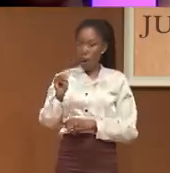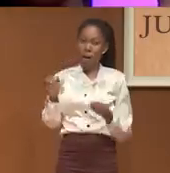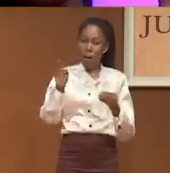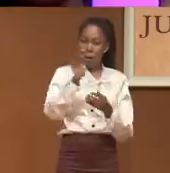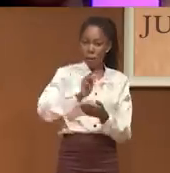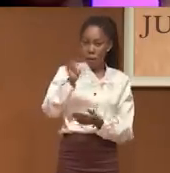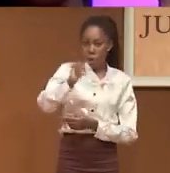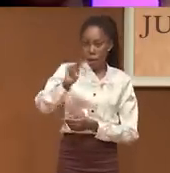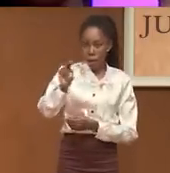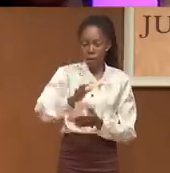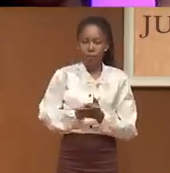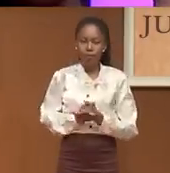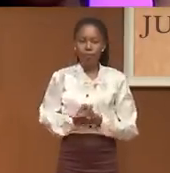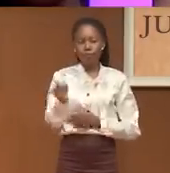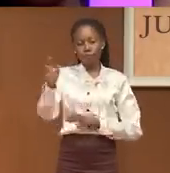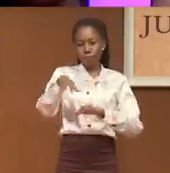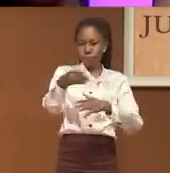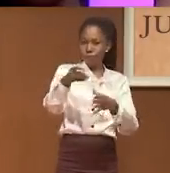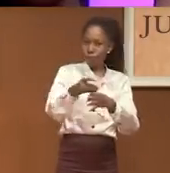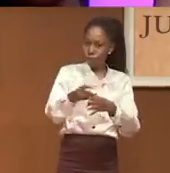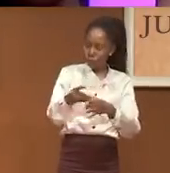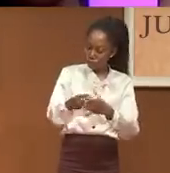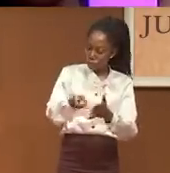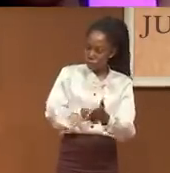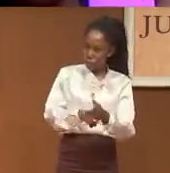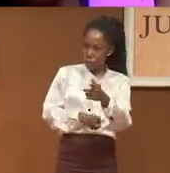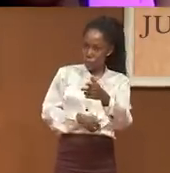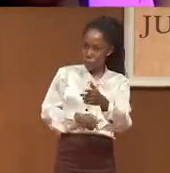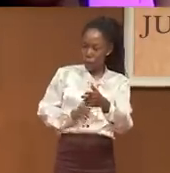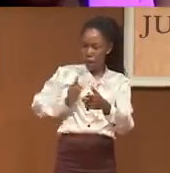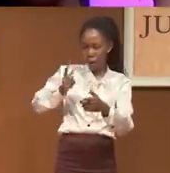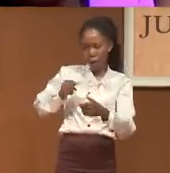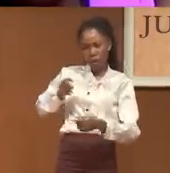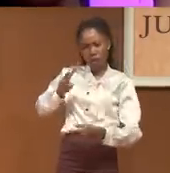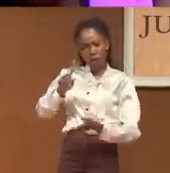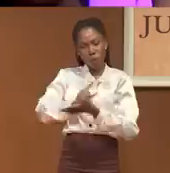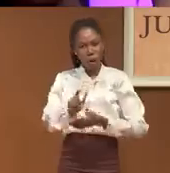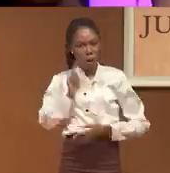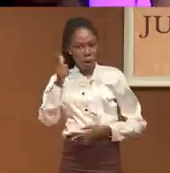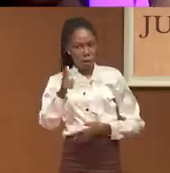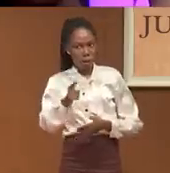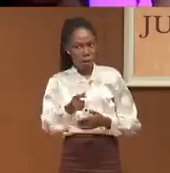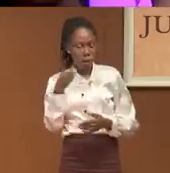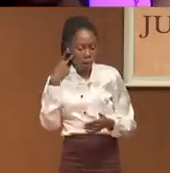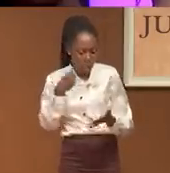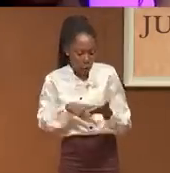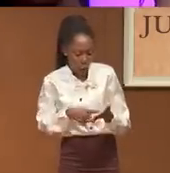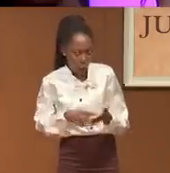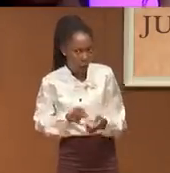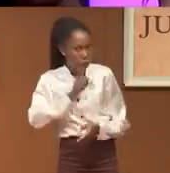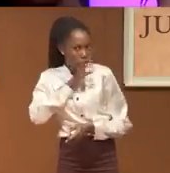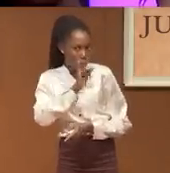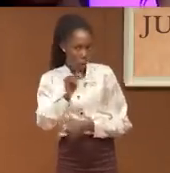gave me the title to the land. So about 2 weeks after, I said, okay, now that we've verified that he is the owner of